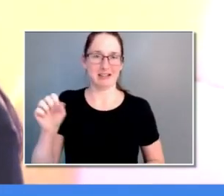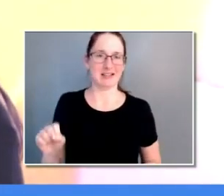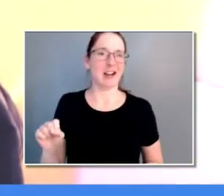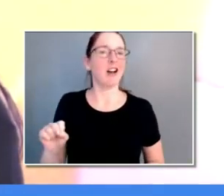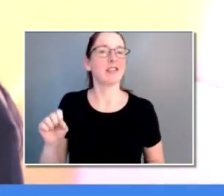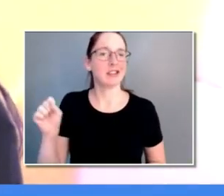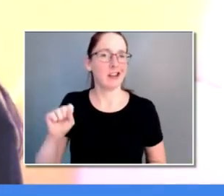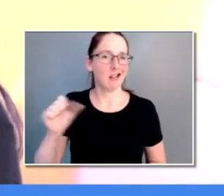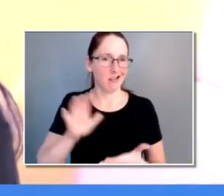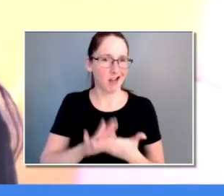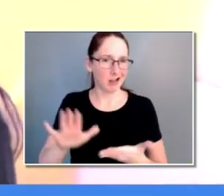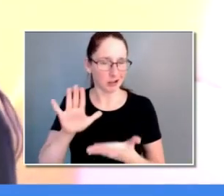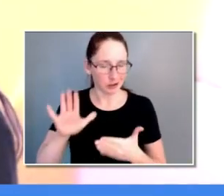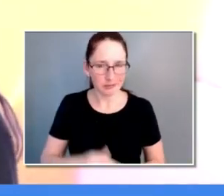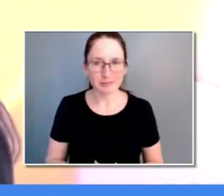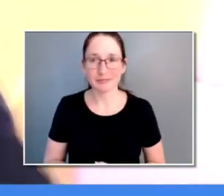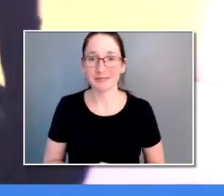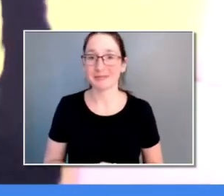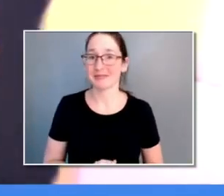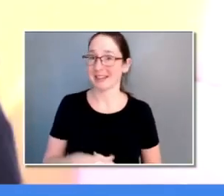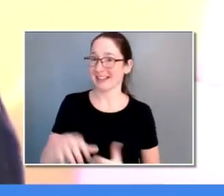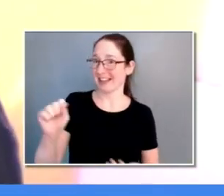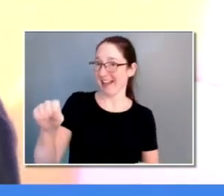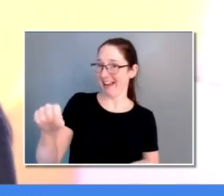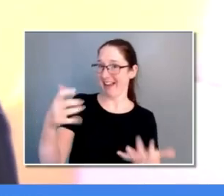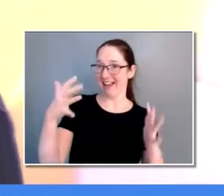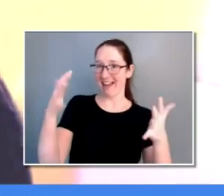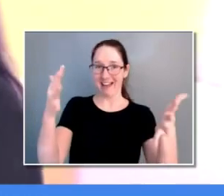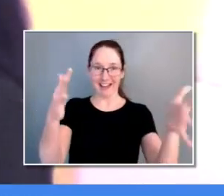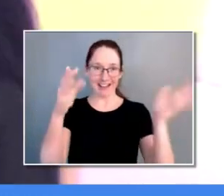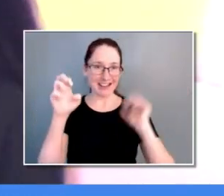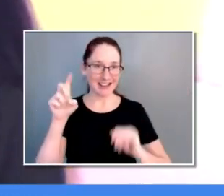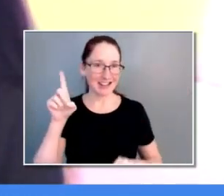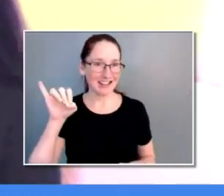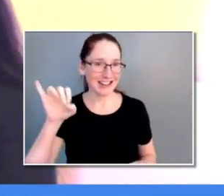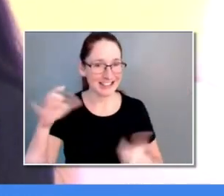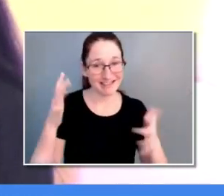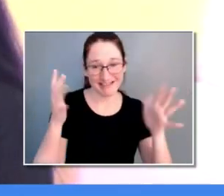College. Yes, go EDIC.